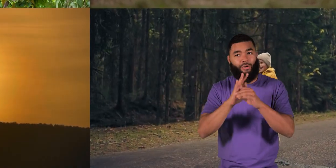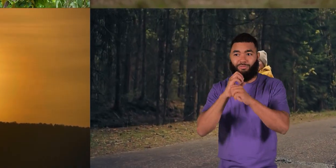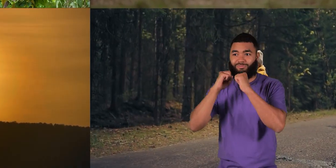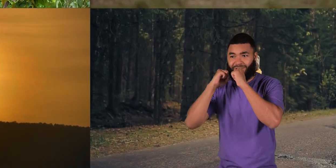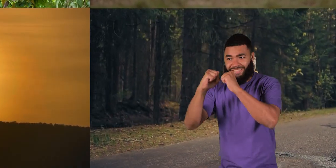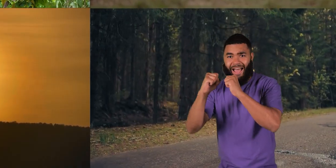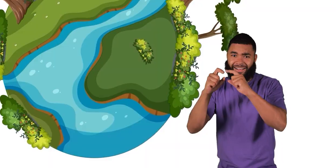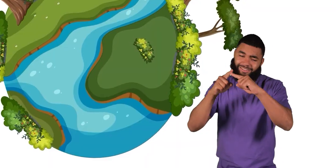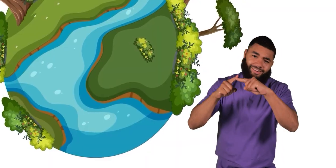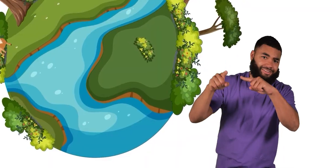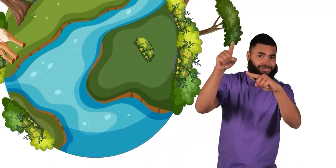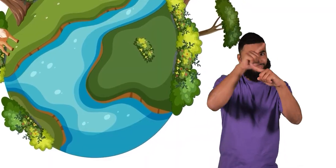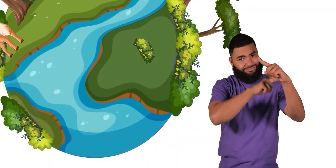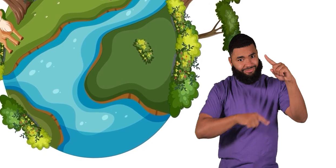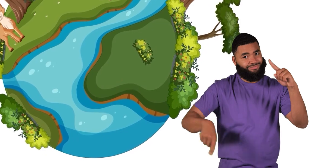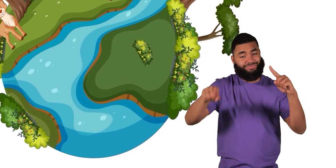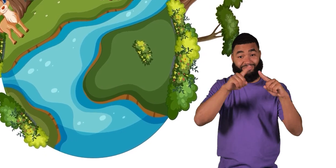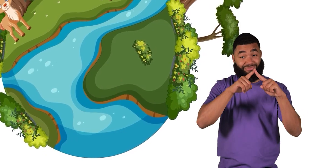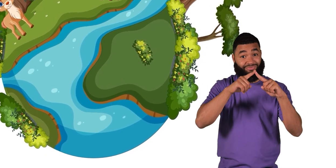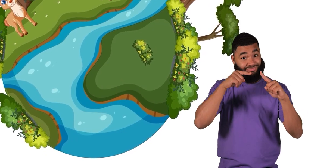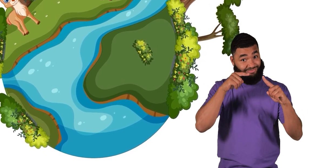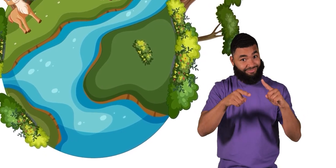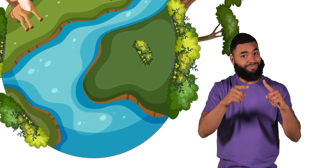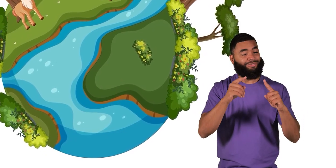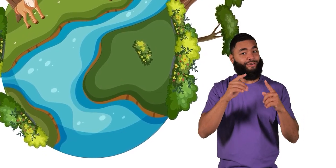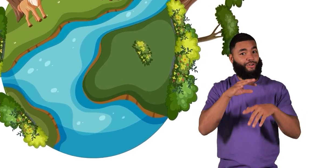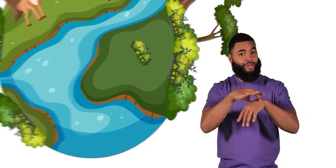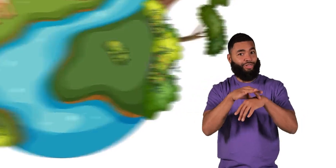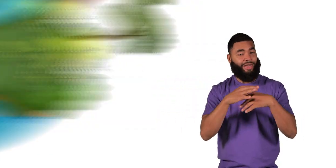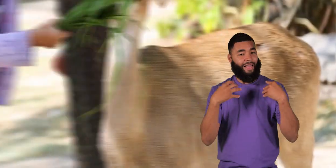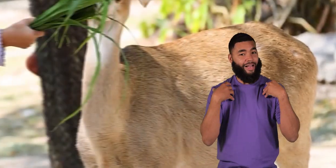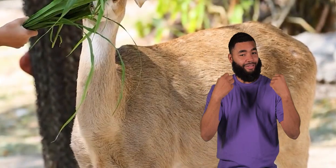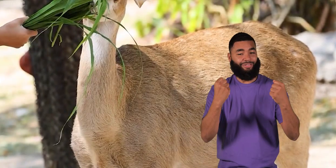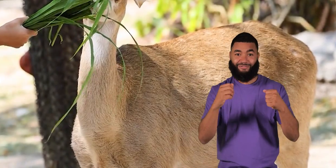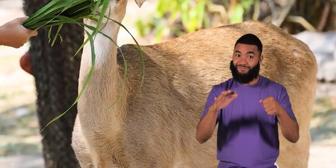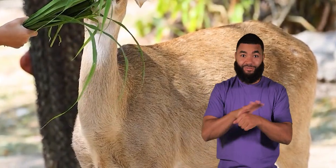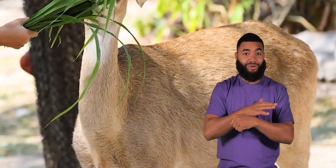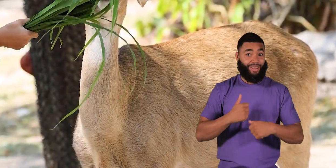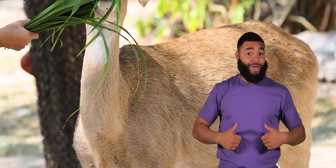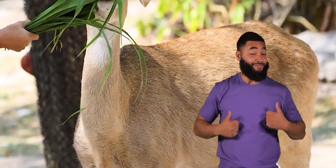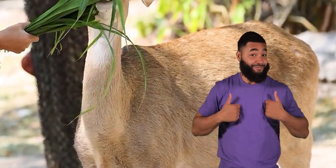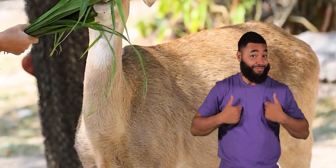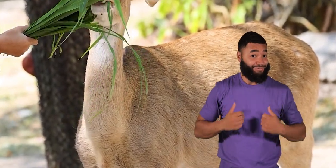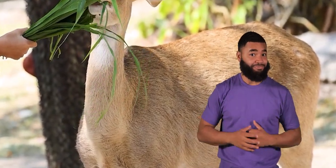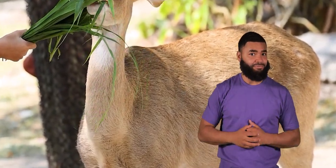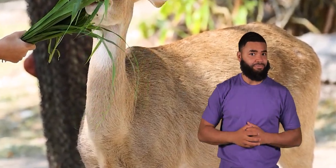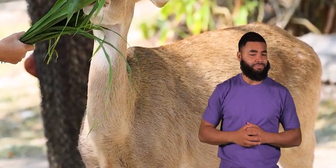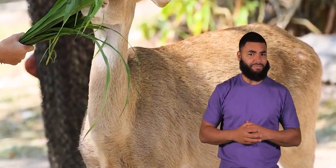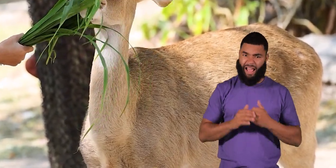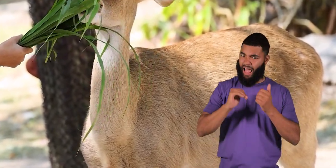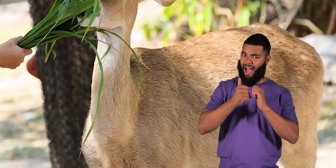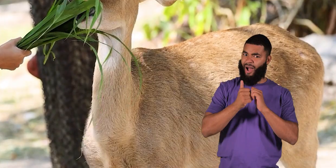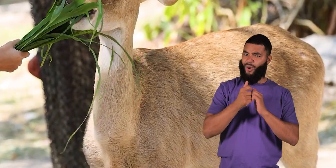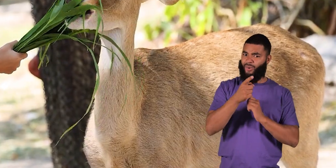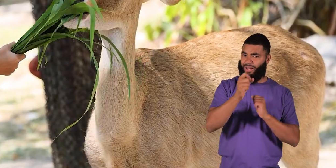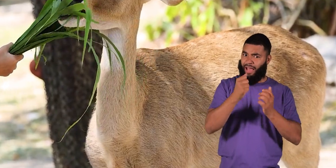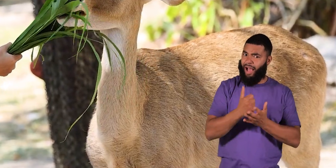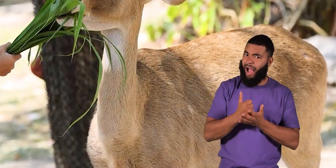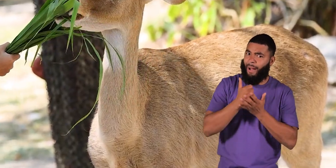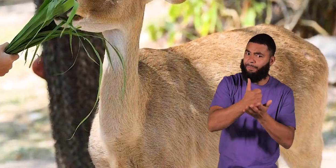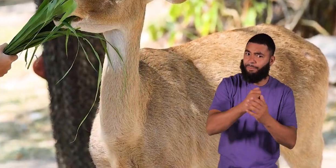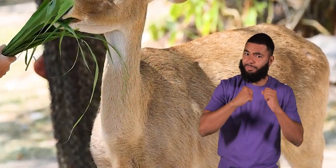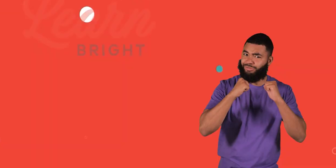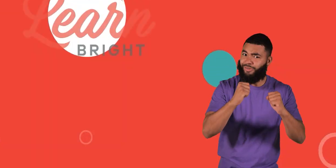is super important and keeps the earth healthy and full of life. What is something you can do to help protect a food chain?